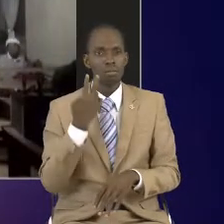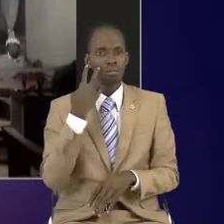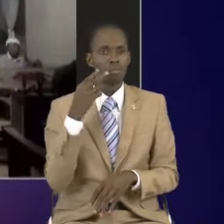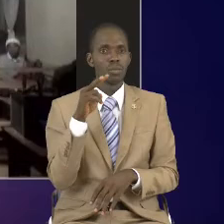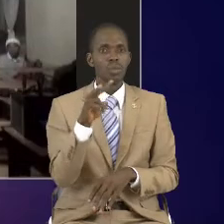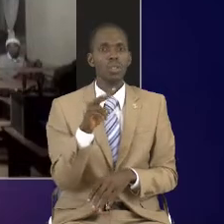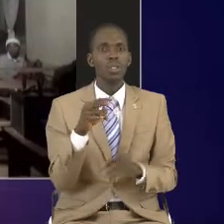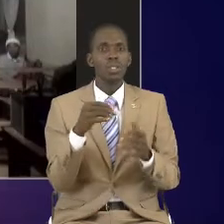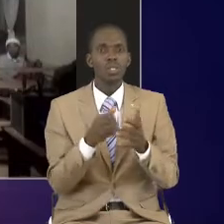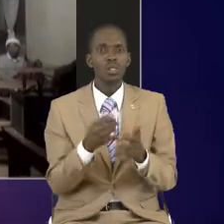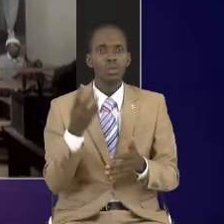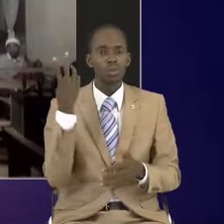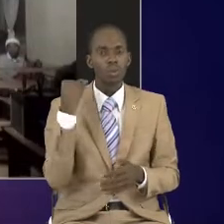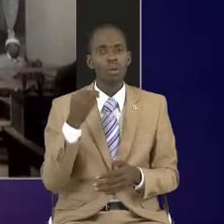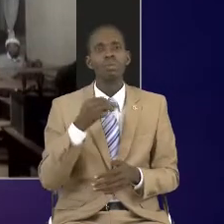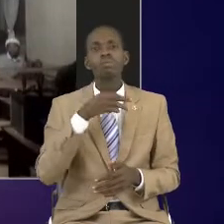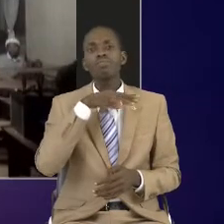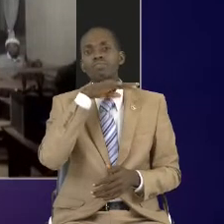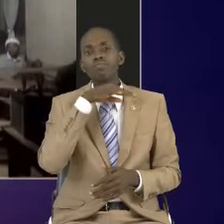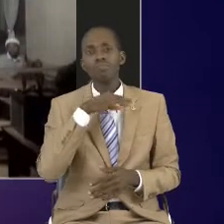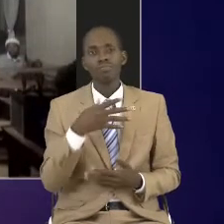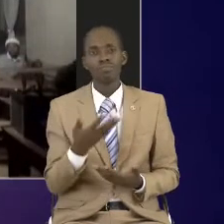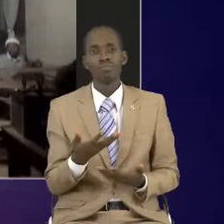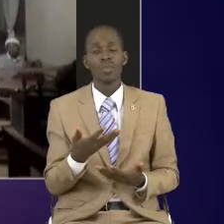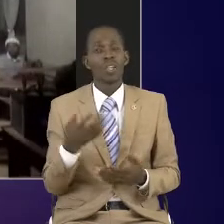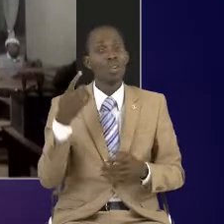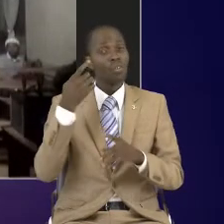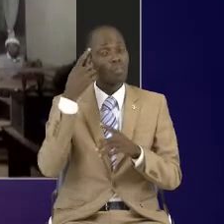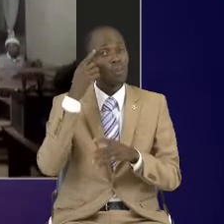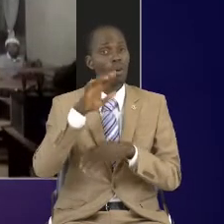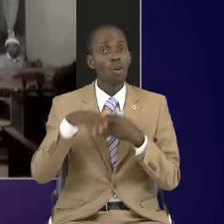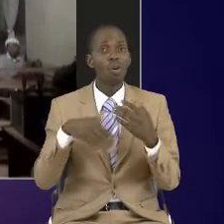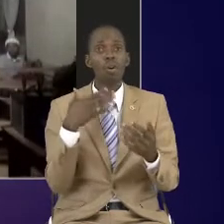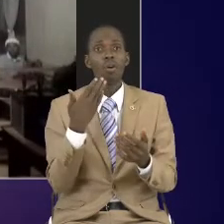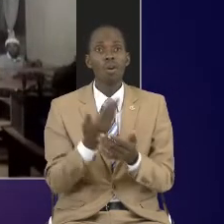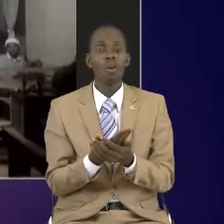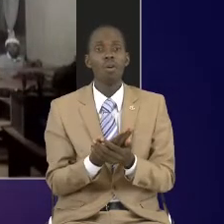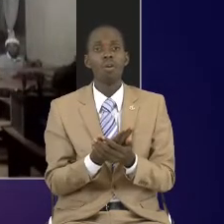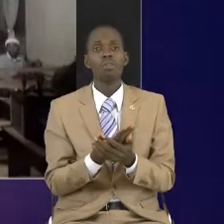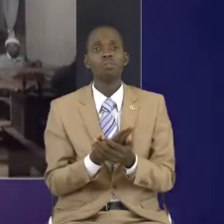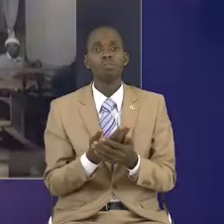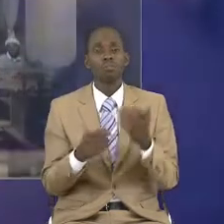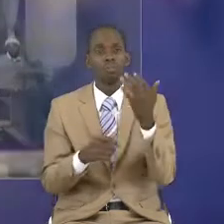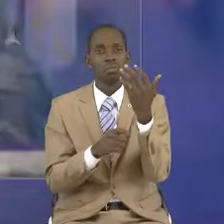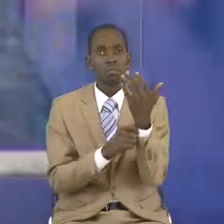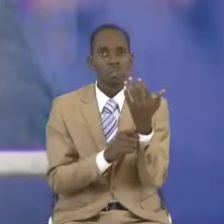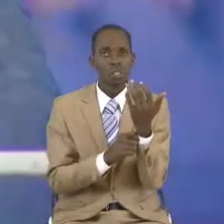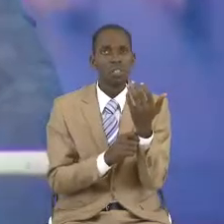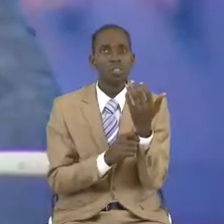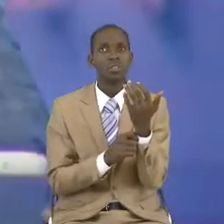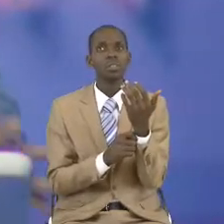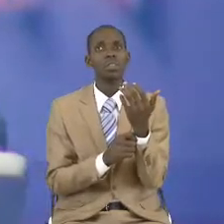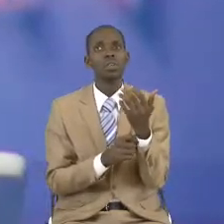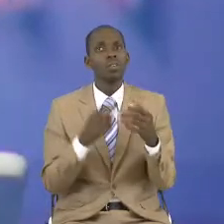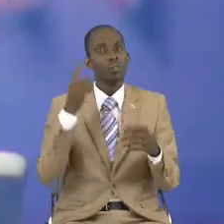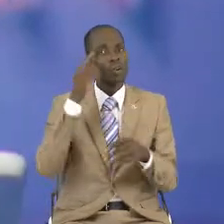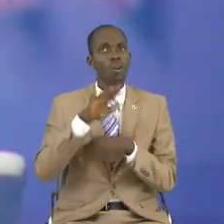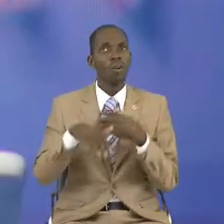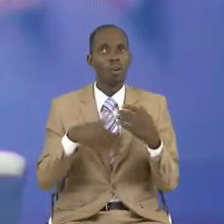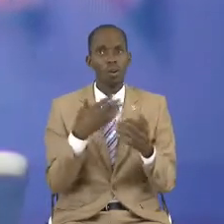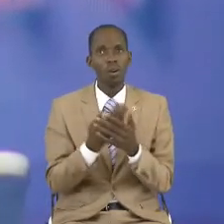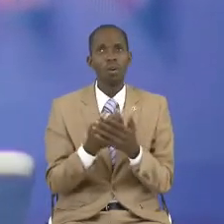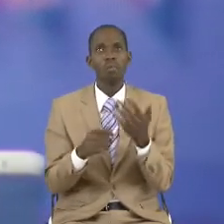it was courage for all flesh all flesh had corrupted